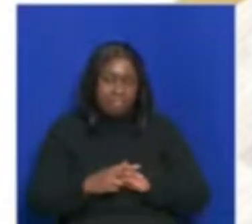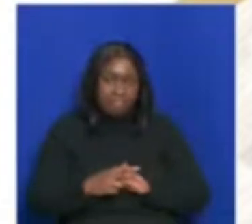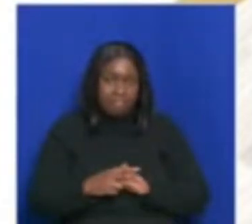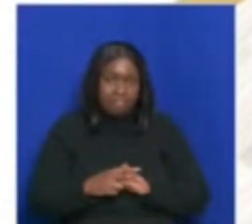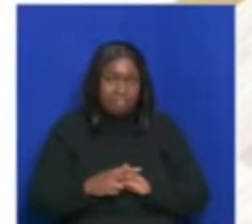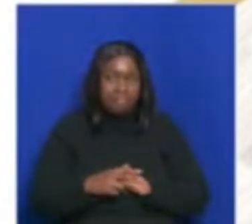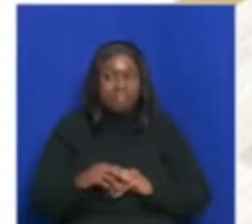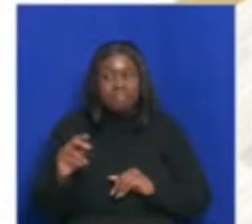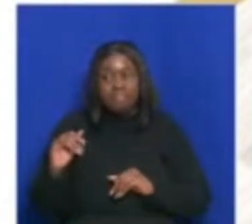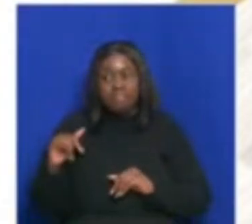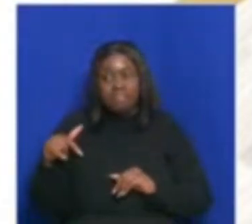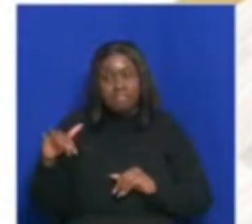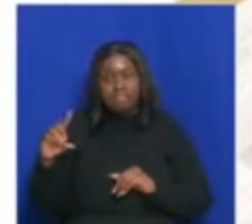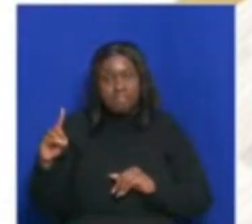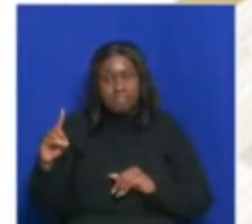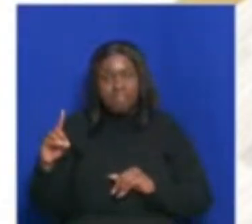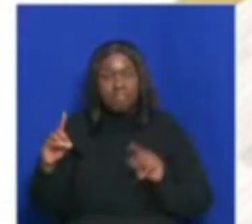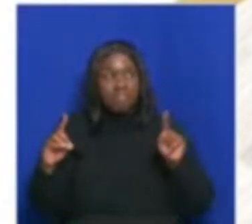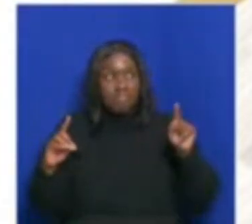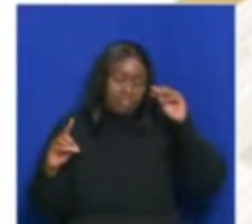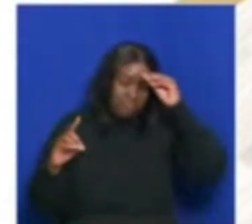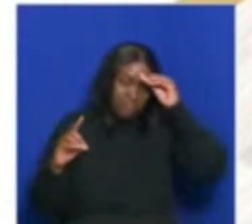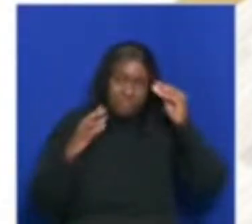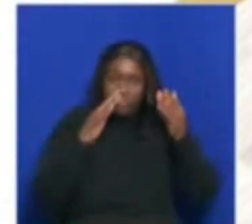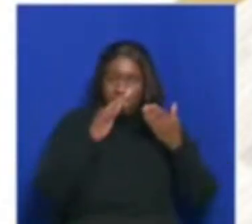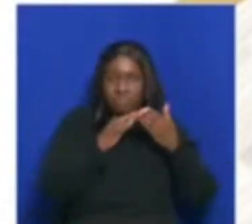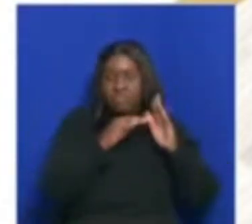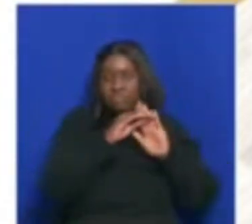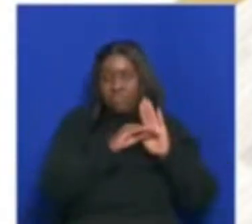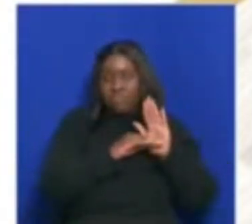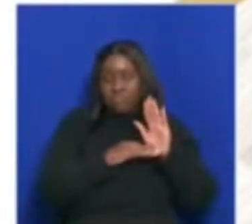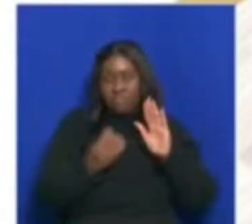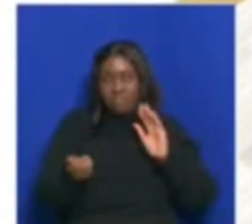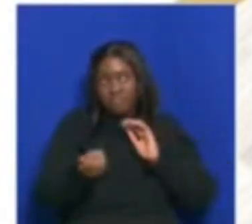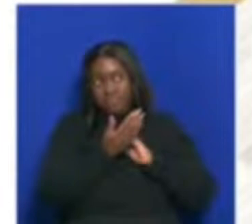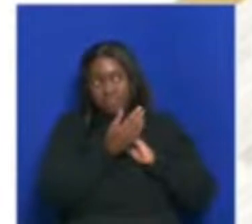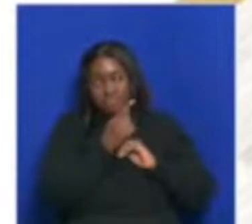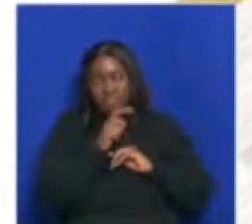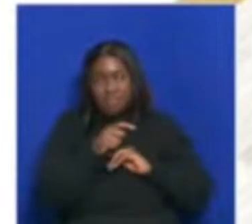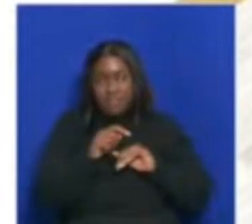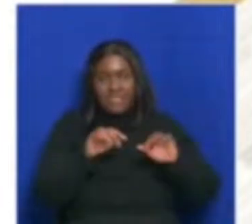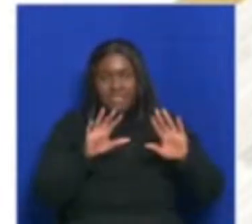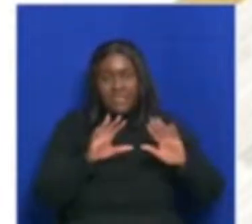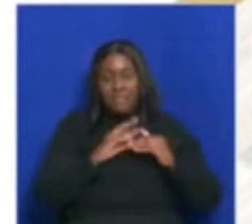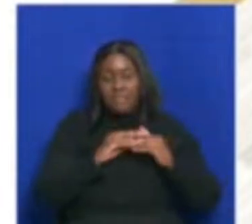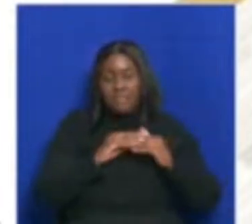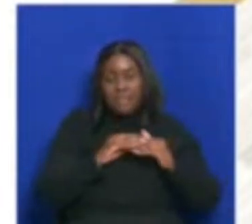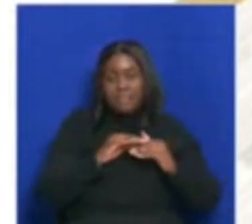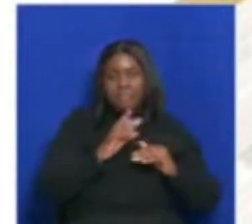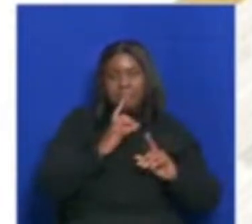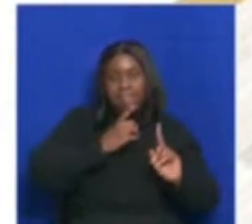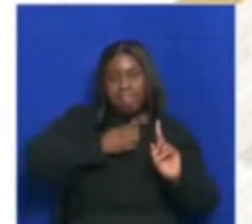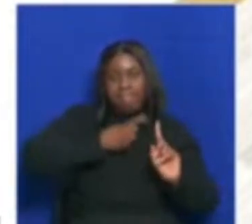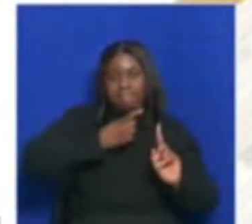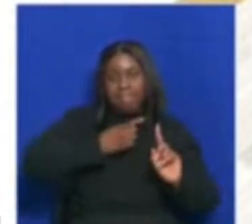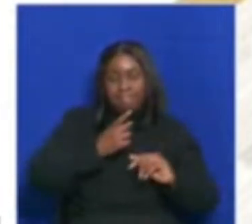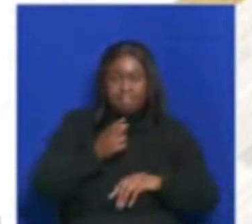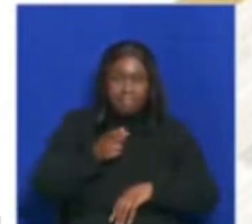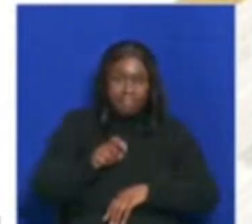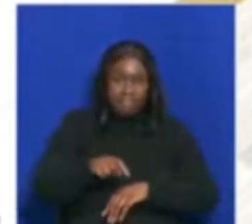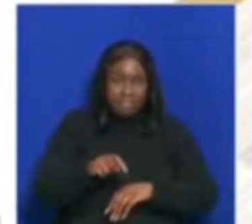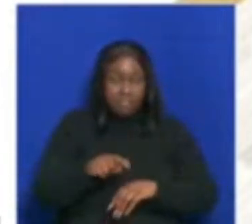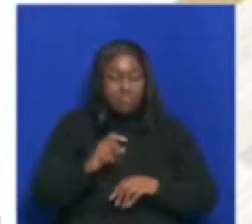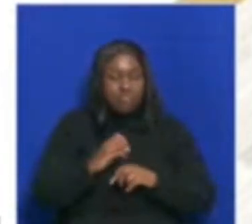that disciplinary steps may be instituted against all 10 members. The disciplinary hearing has commenced.